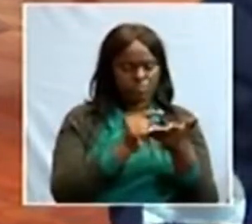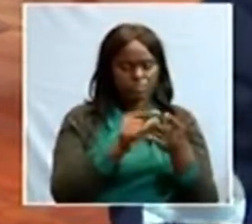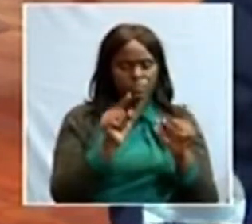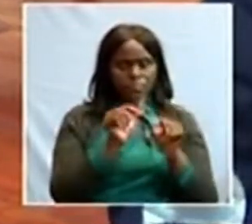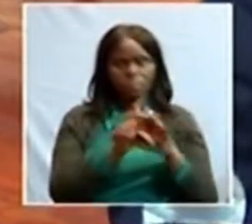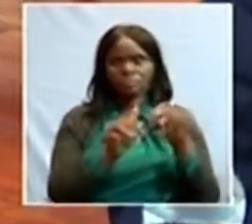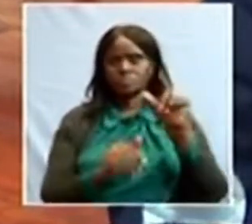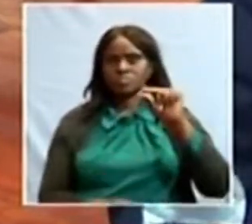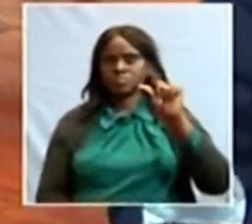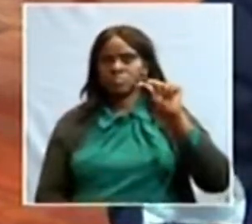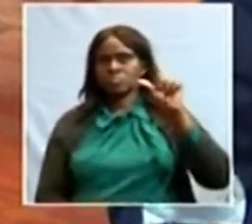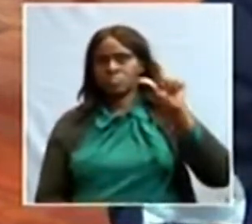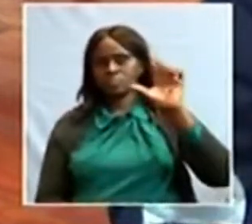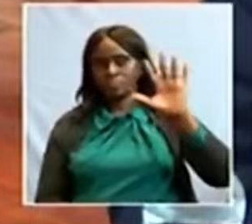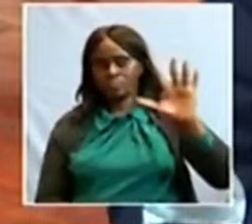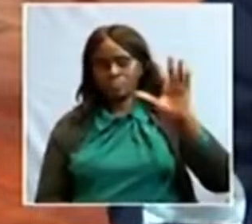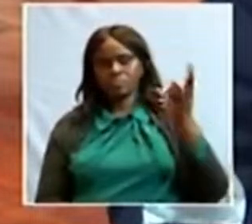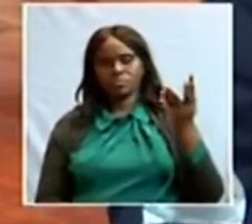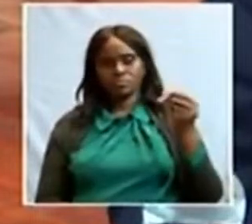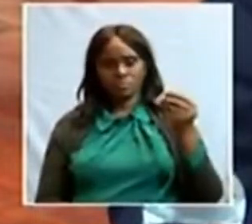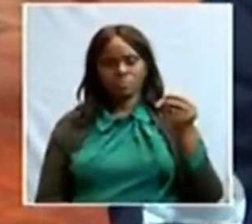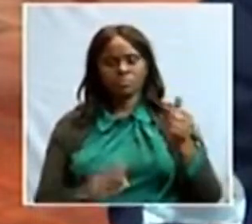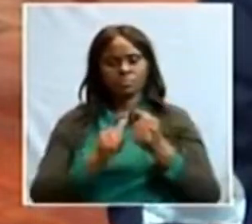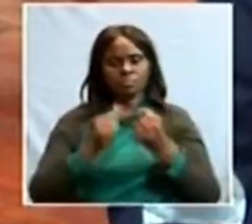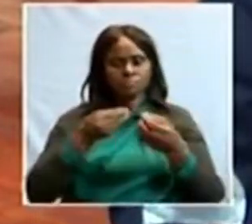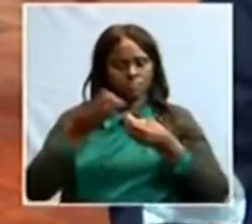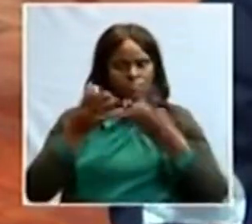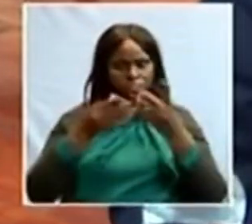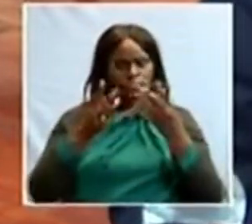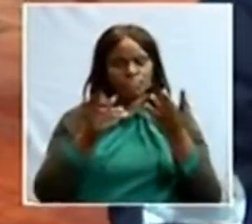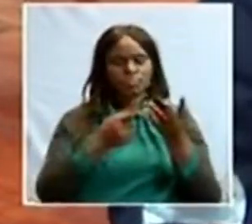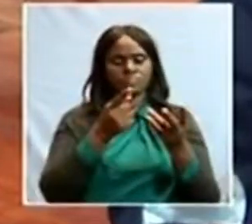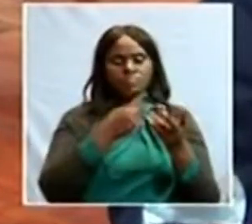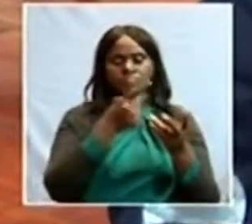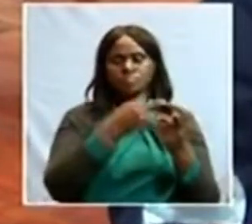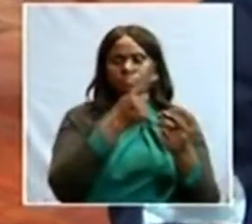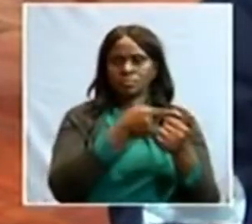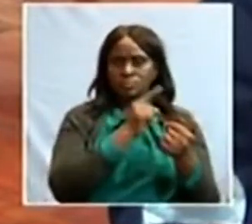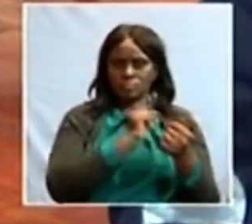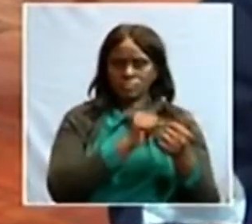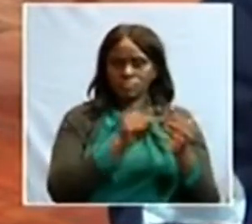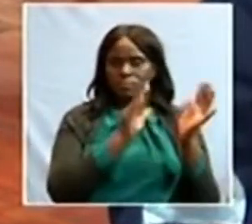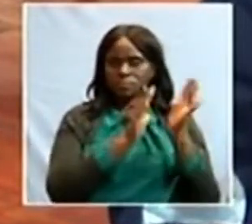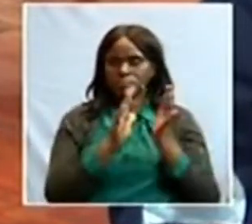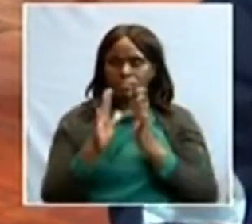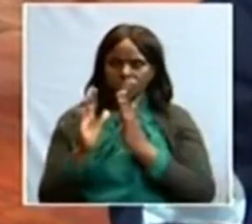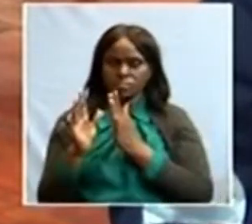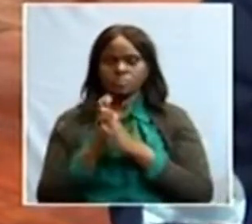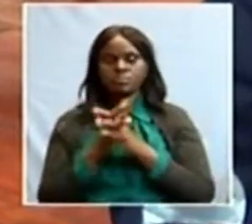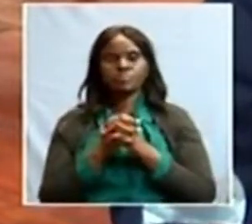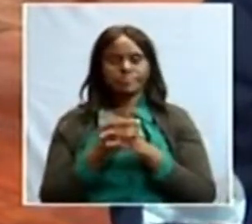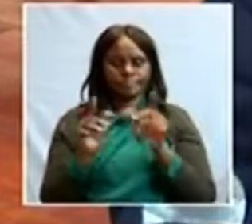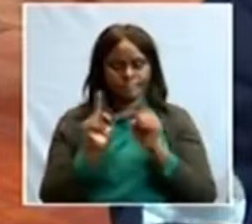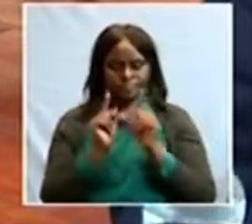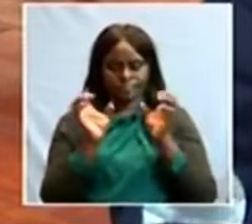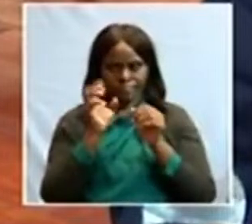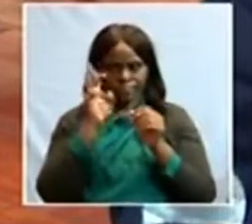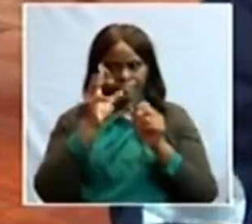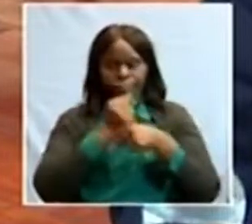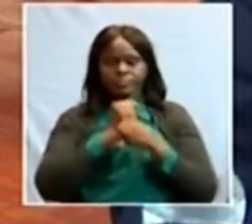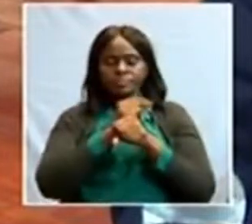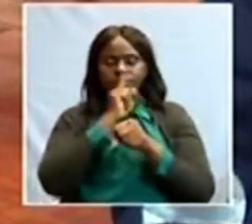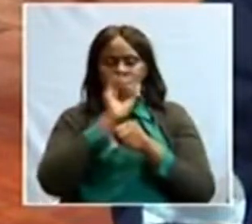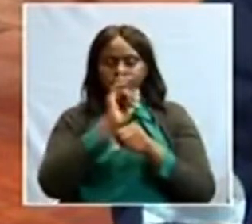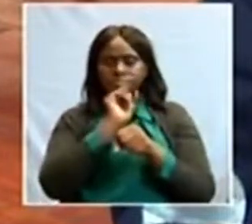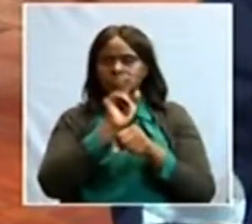the 2025 revenue and expenditure estimates. Remedial measure. The council will ensure